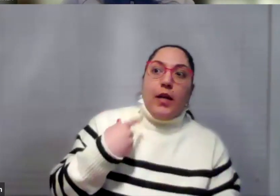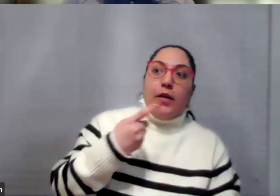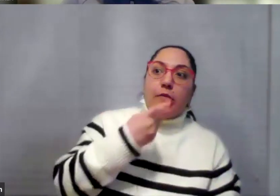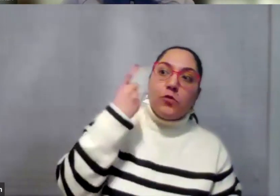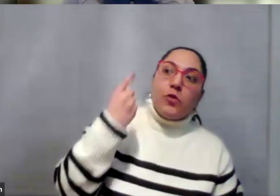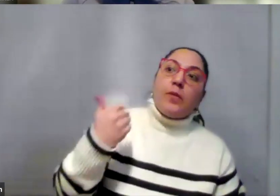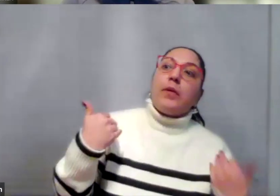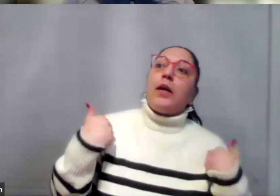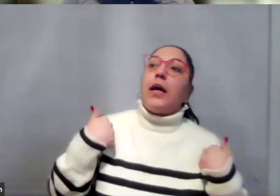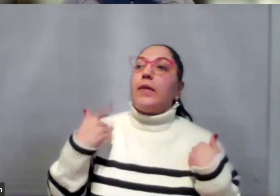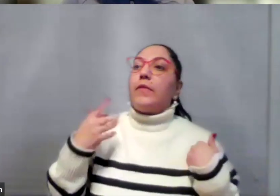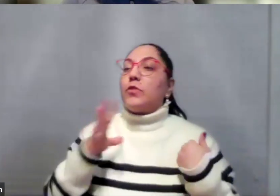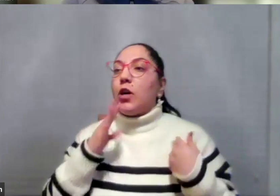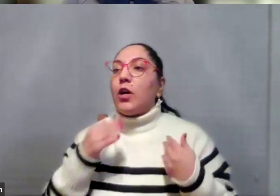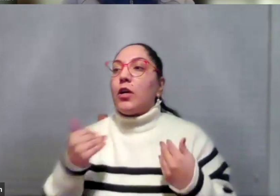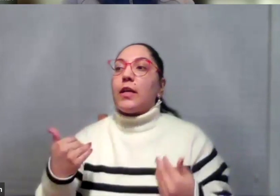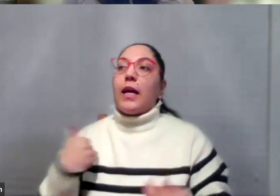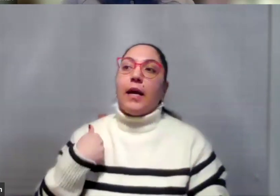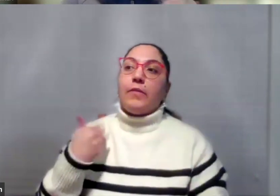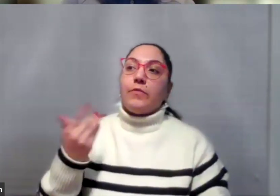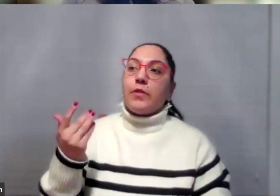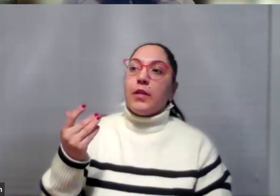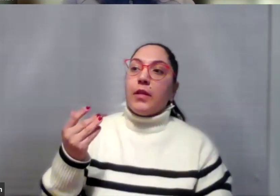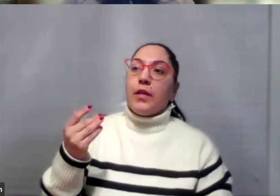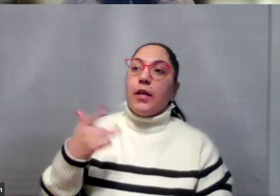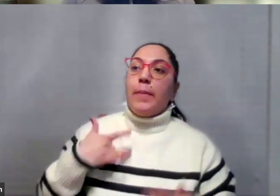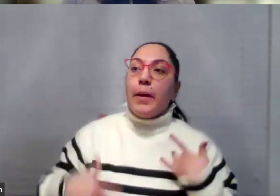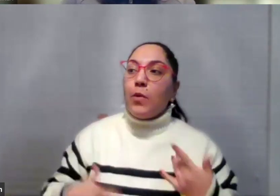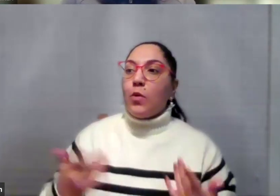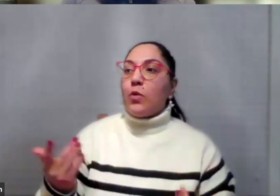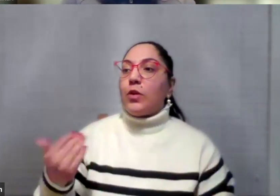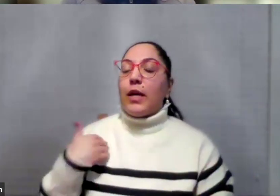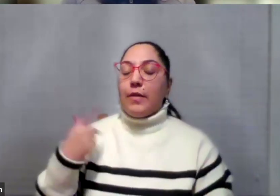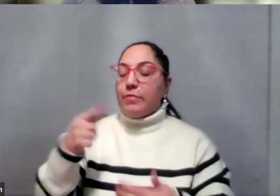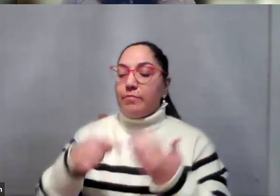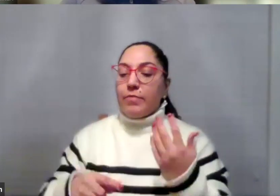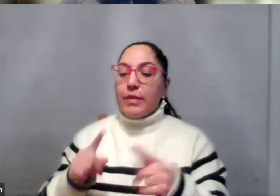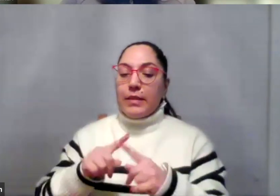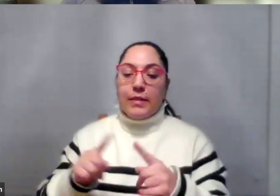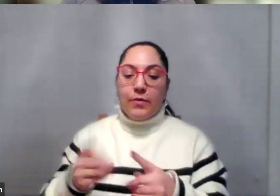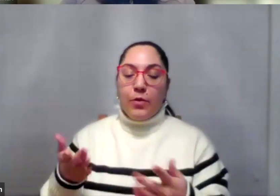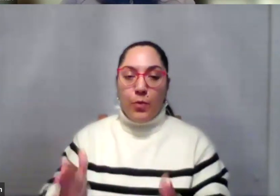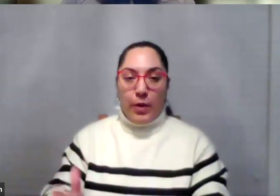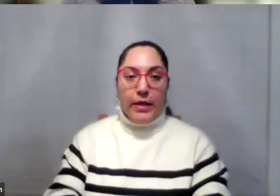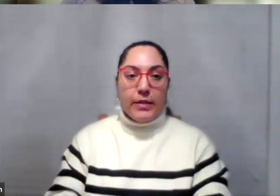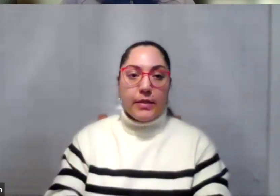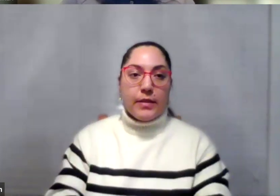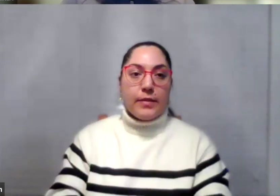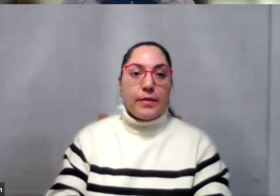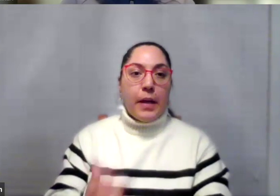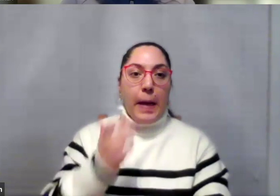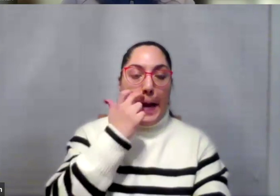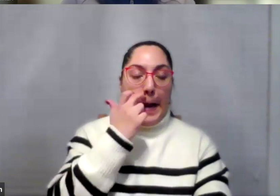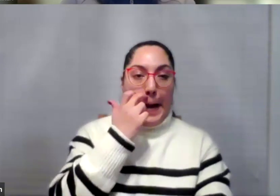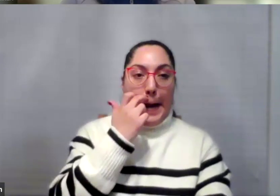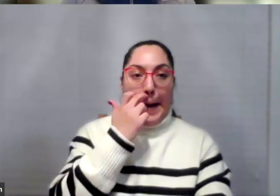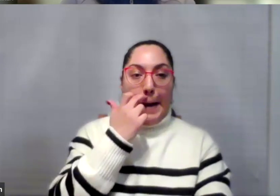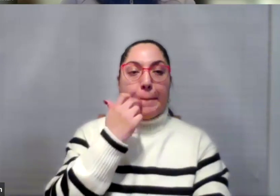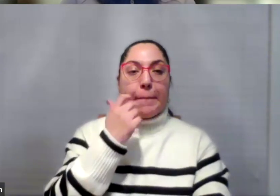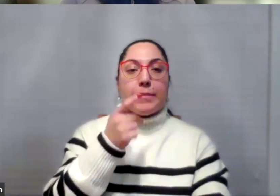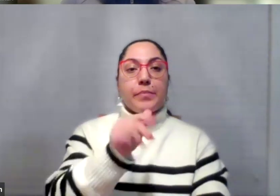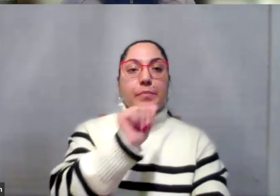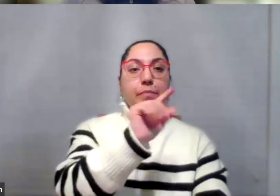there that can serve individuals. And I'm sure Alex can better answer that too as well.